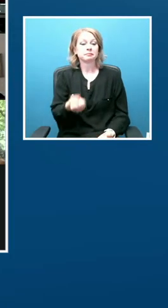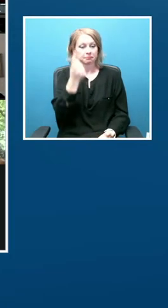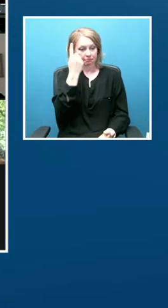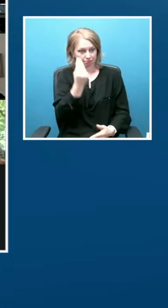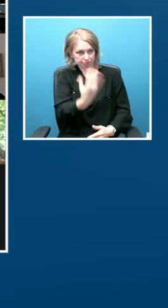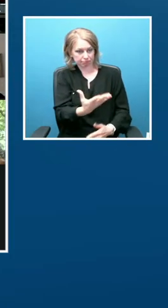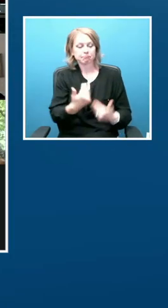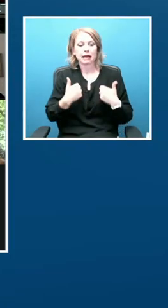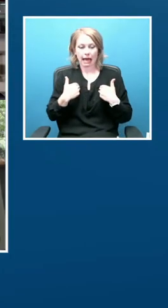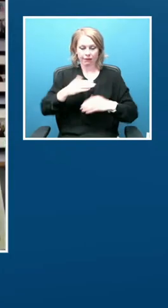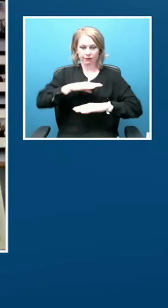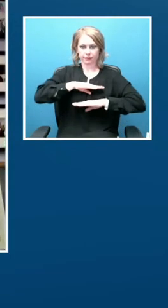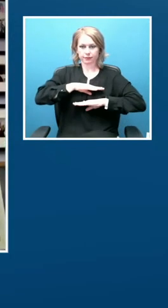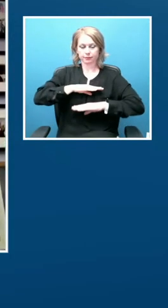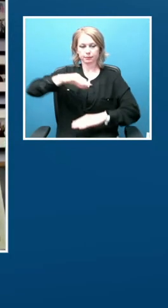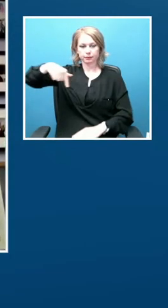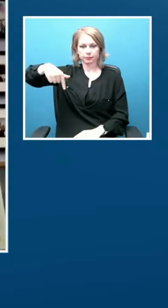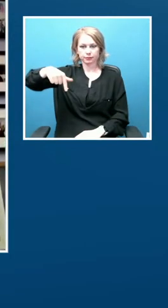Okay.